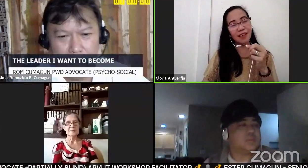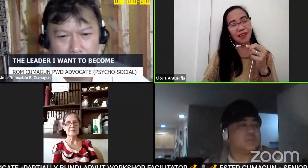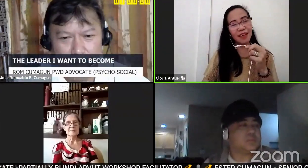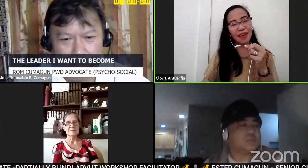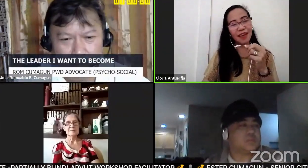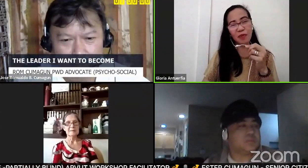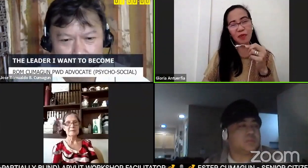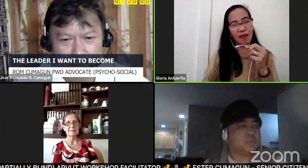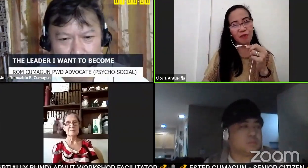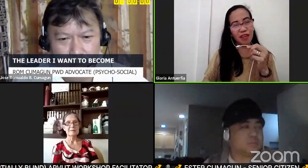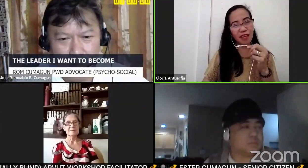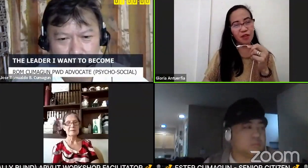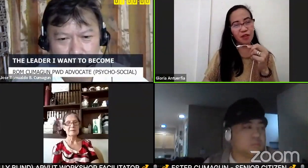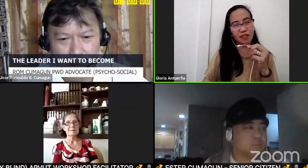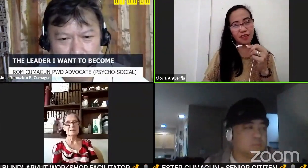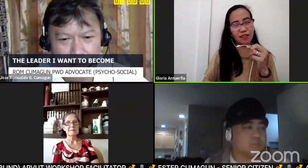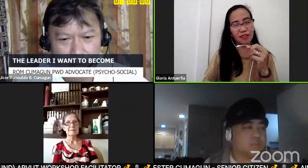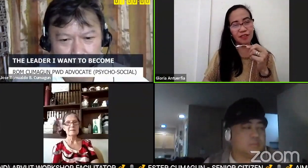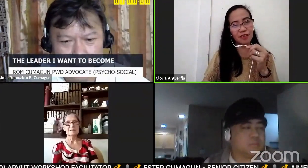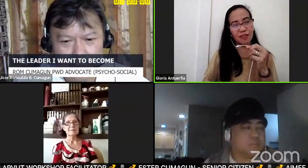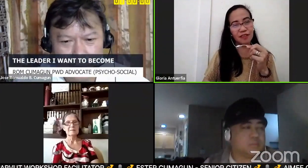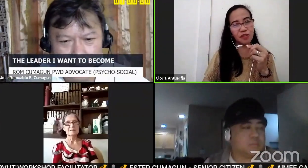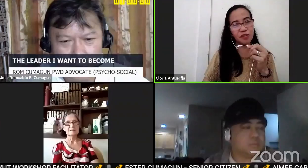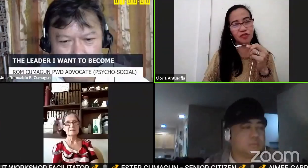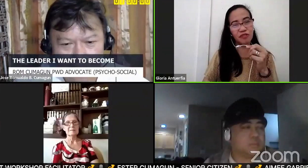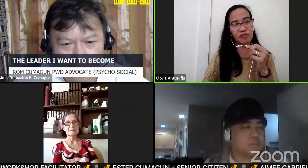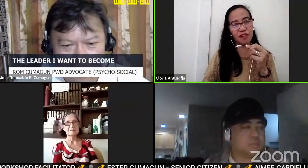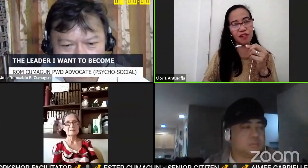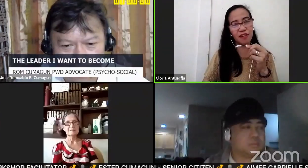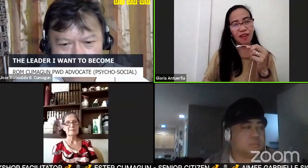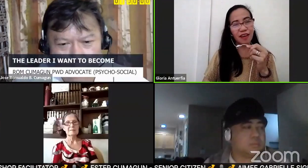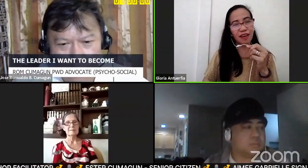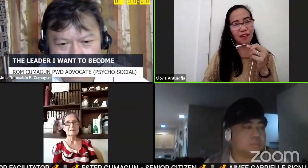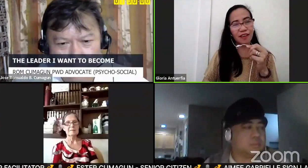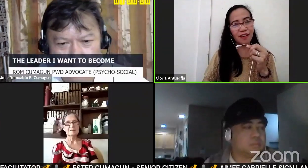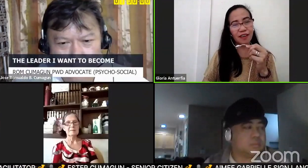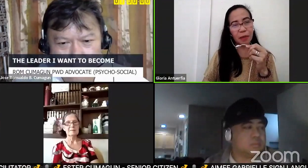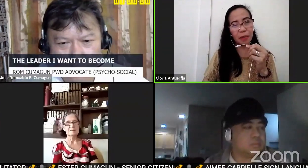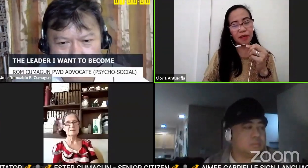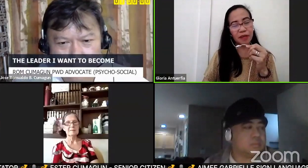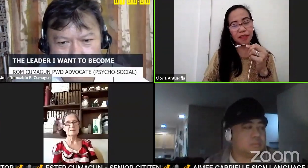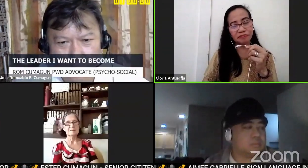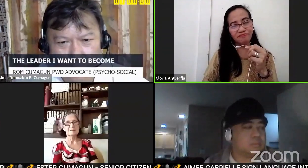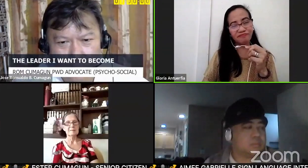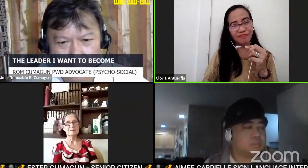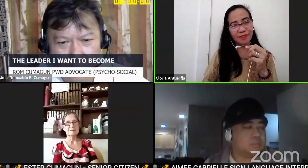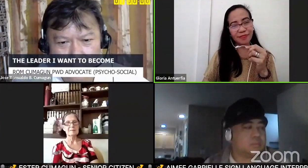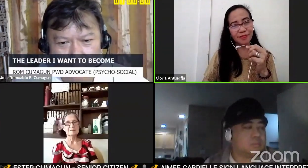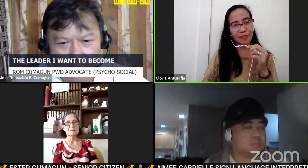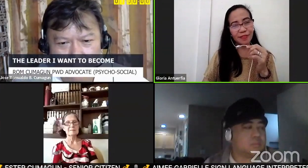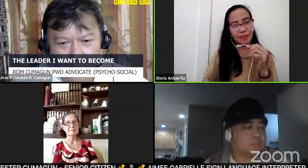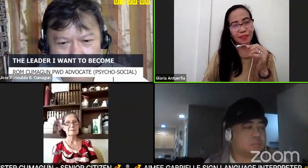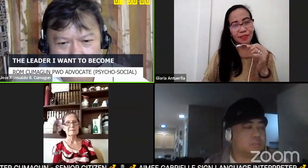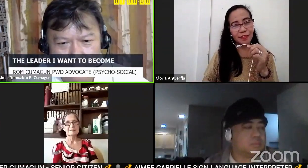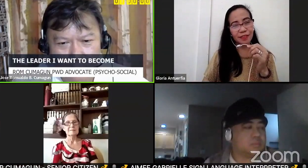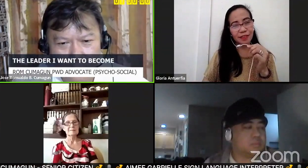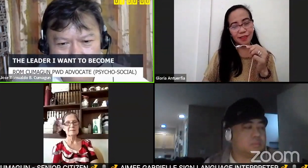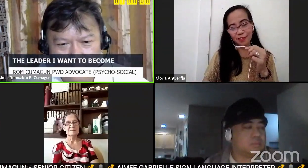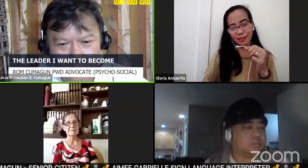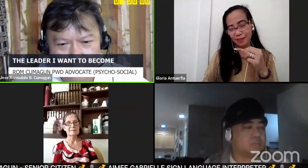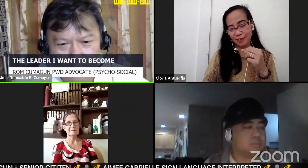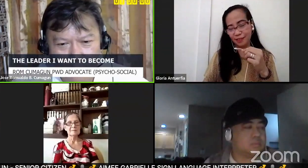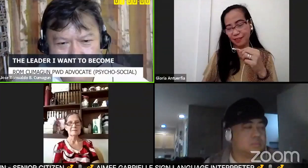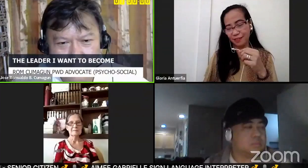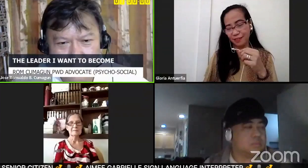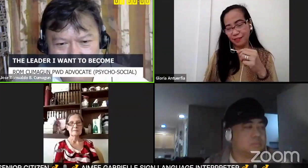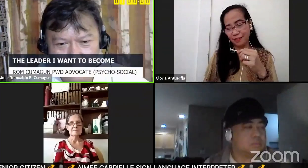place, anywhere we can use this. This is a useful topic. All right.